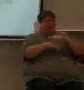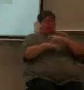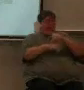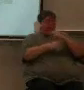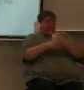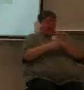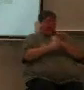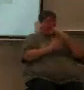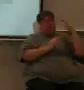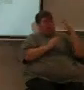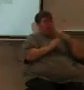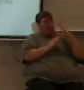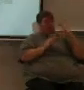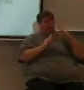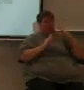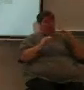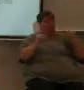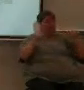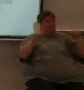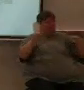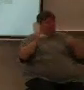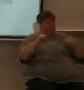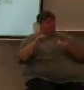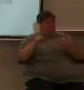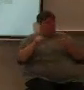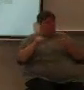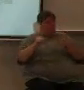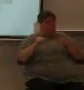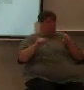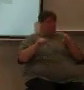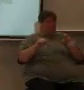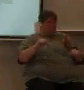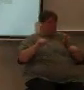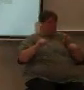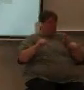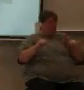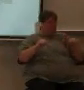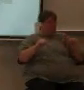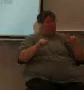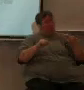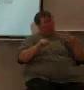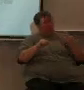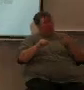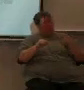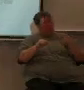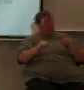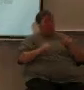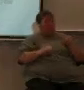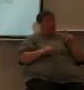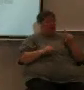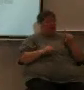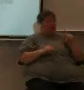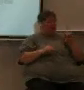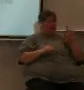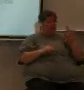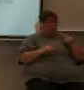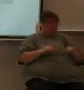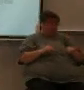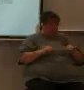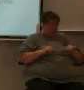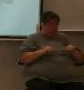the eagles and such, and then the ones that, the eagles use fish a lot,